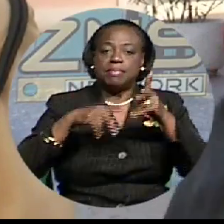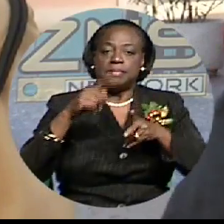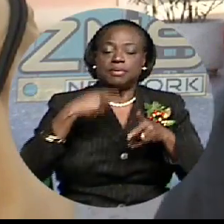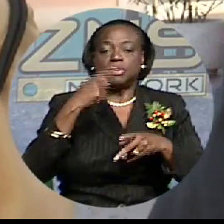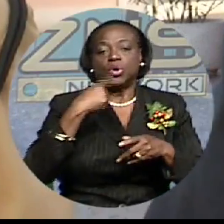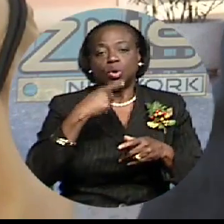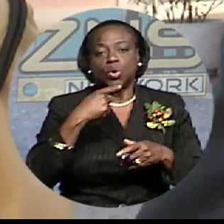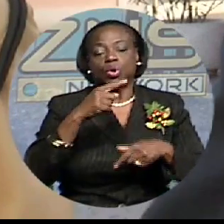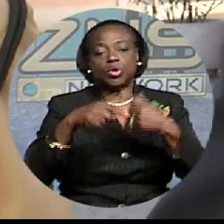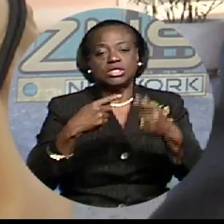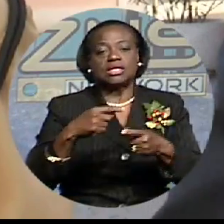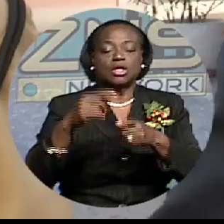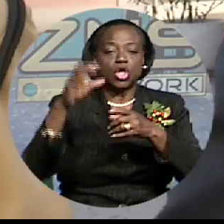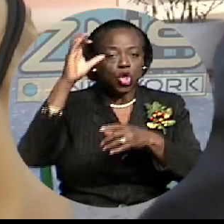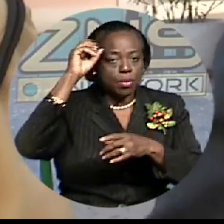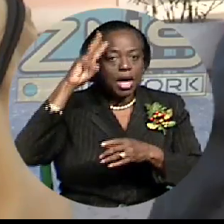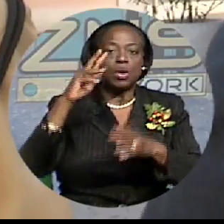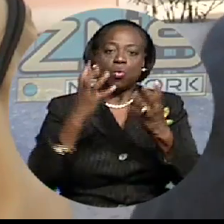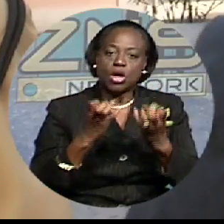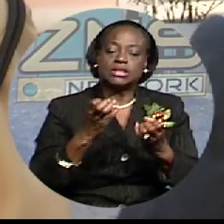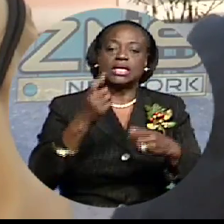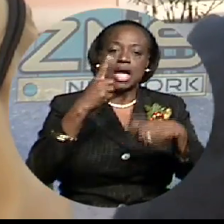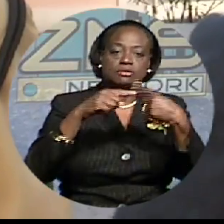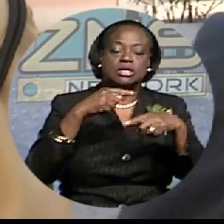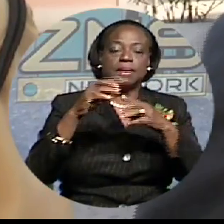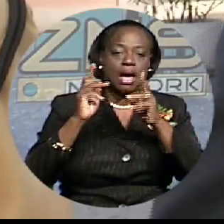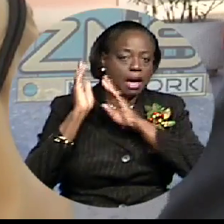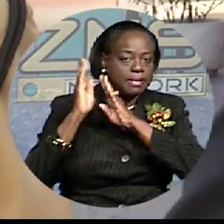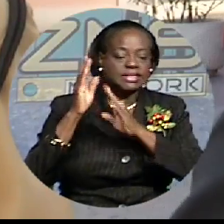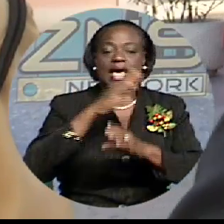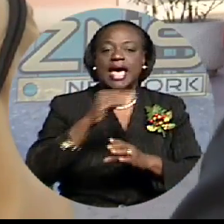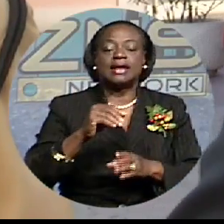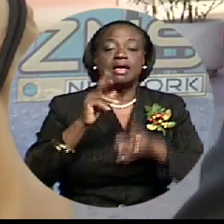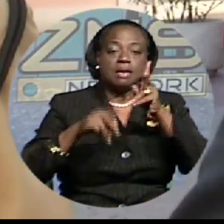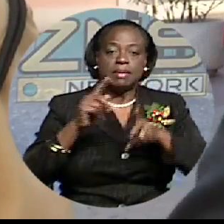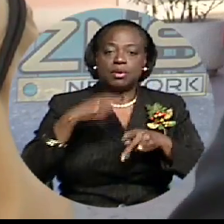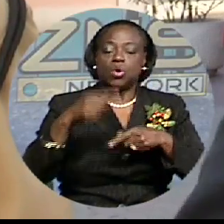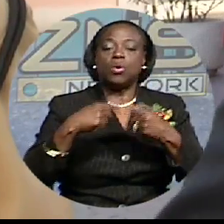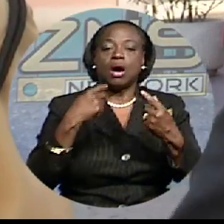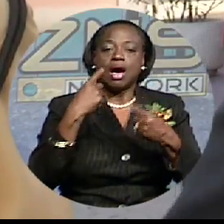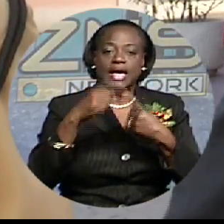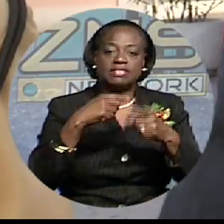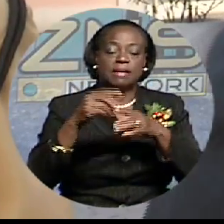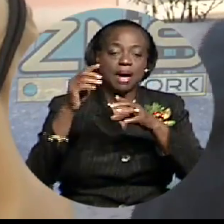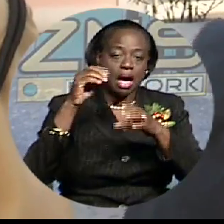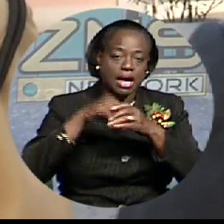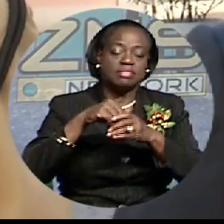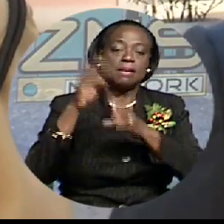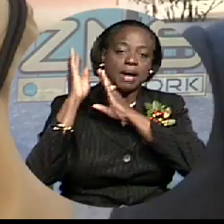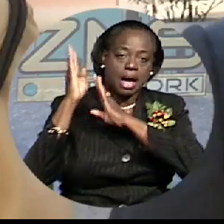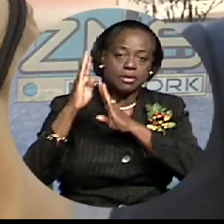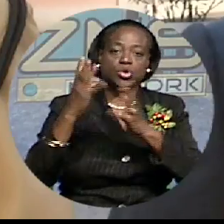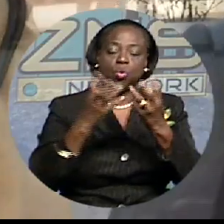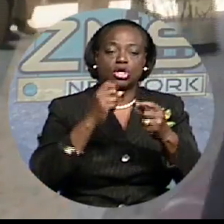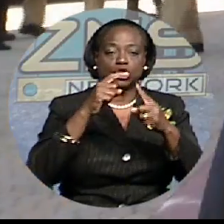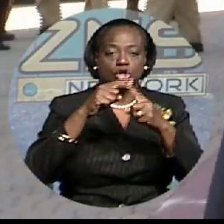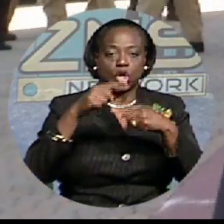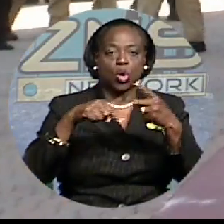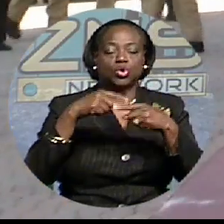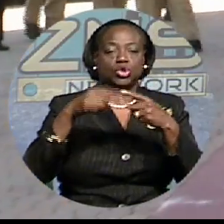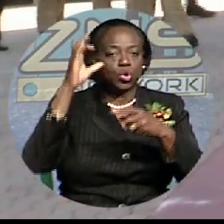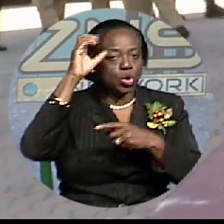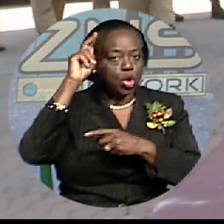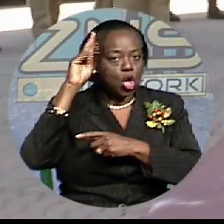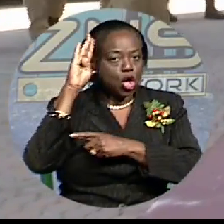and would wish to come to the Bahamas, because we're so close to each other and because we have easy transportation between the two countries.